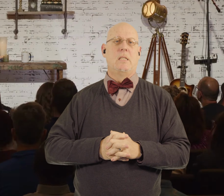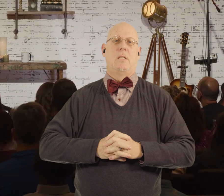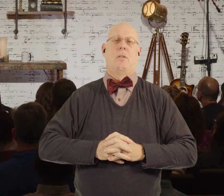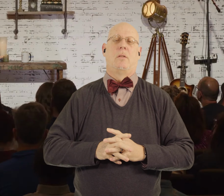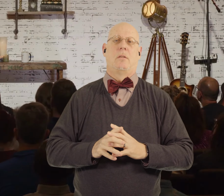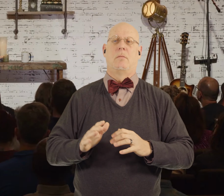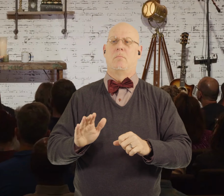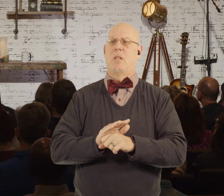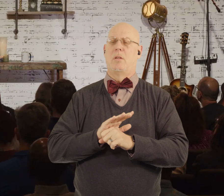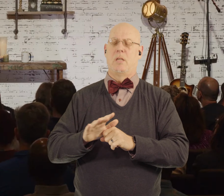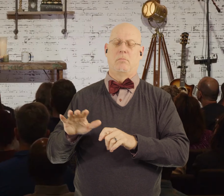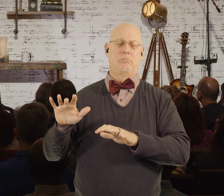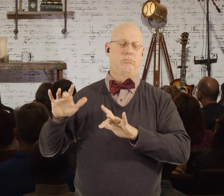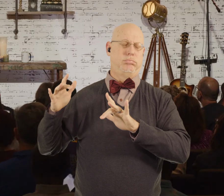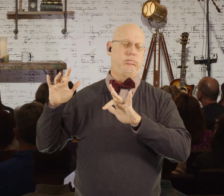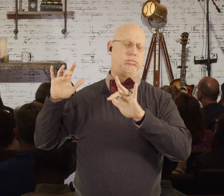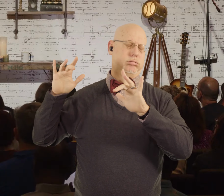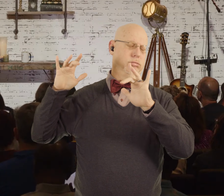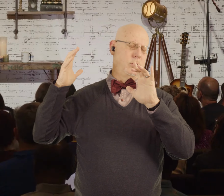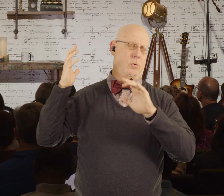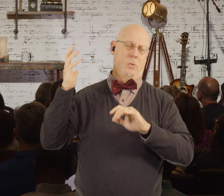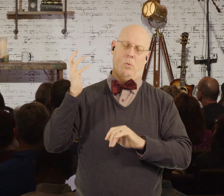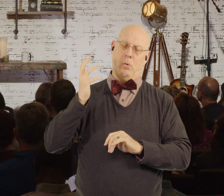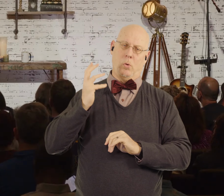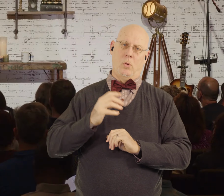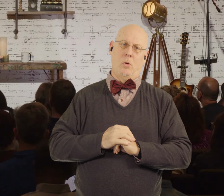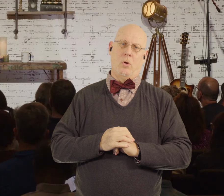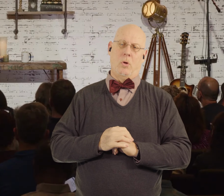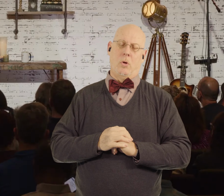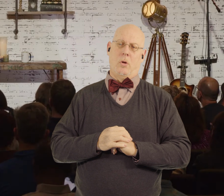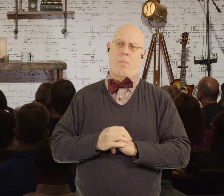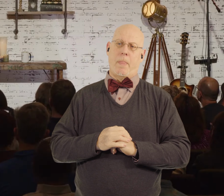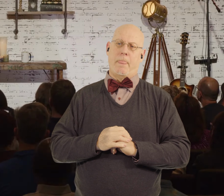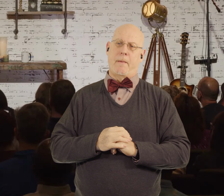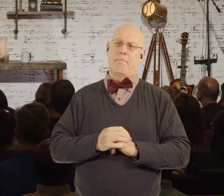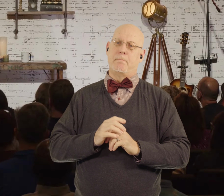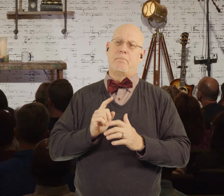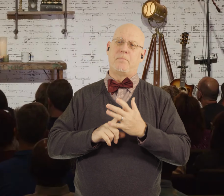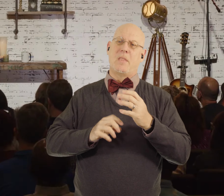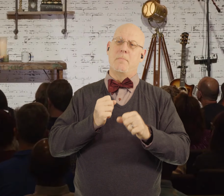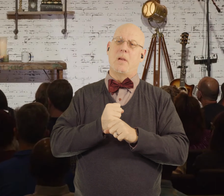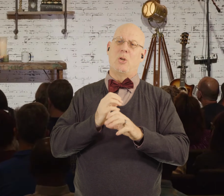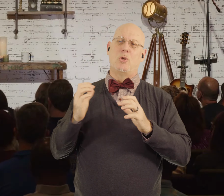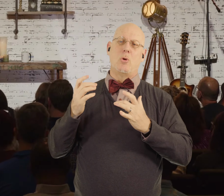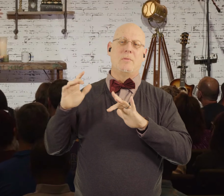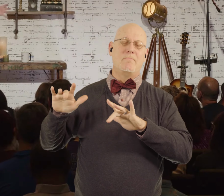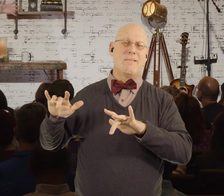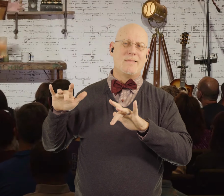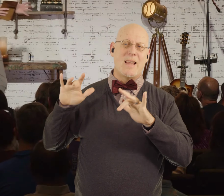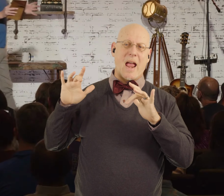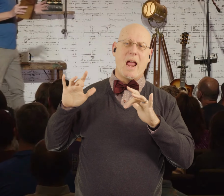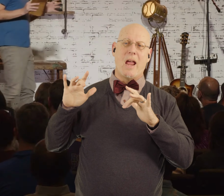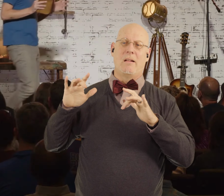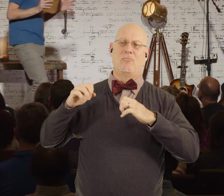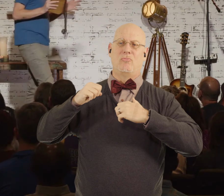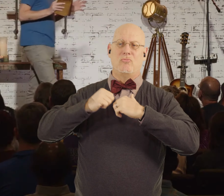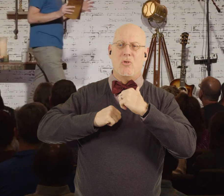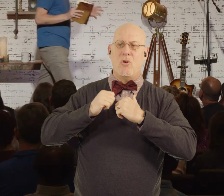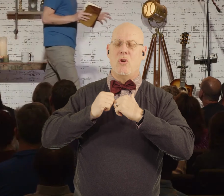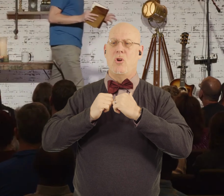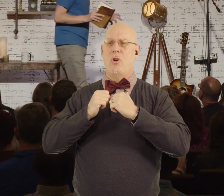these cities, absolutely spectacular. And what had made it so spectacular,